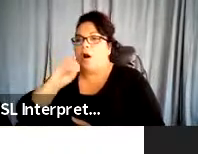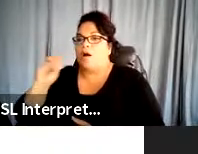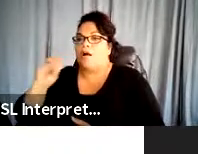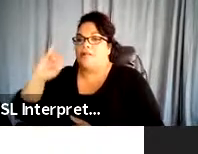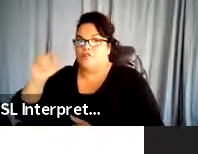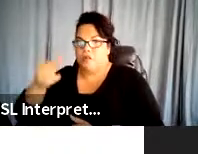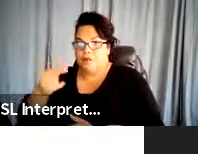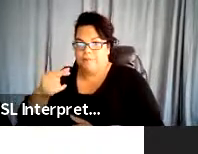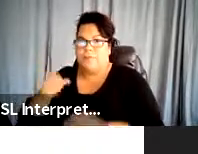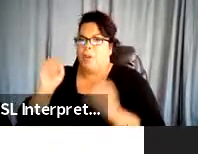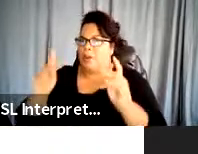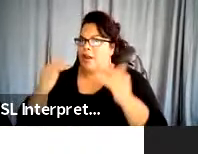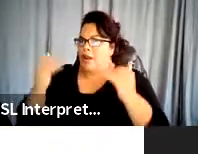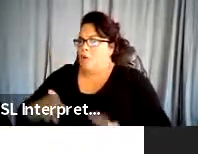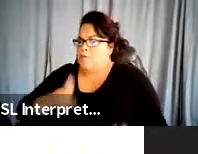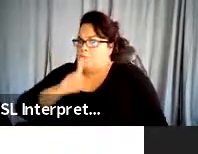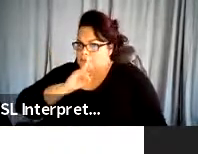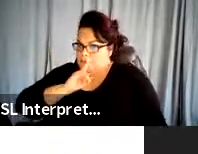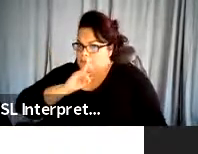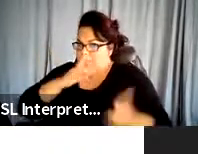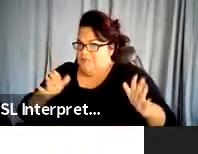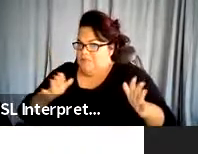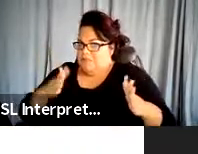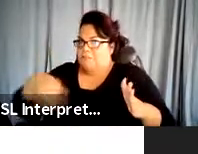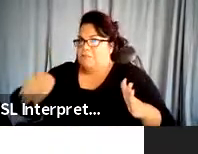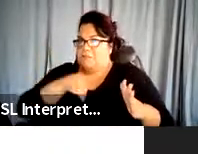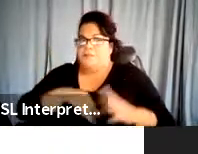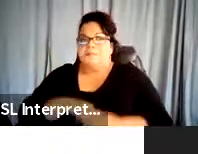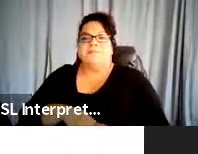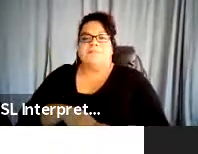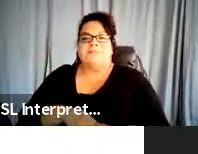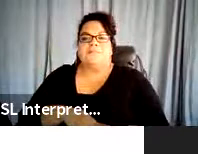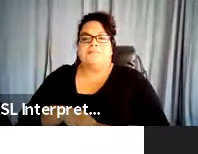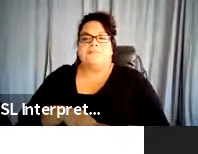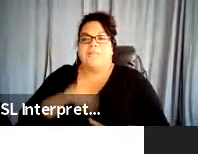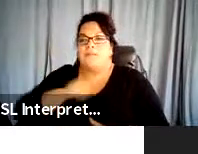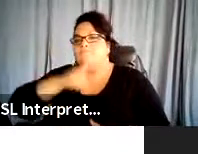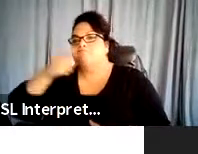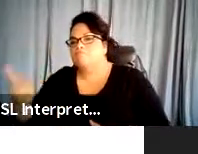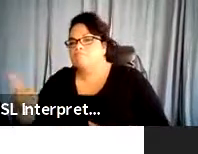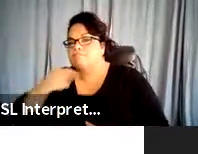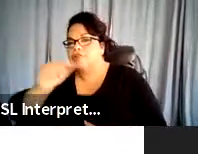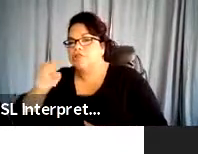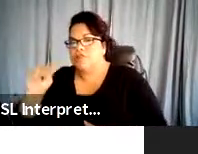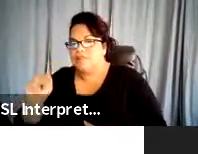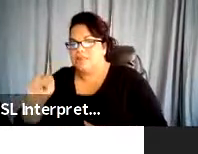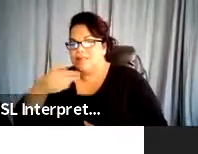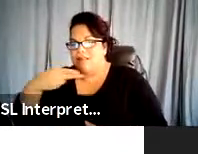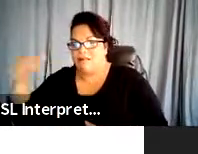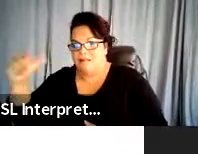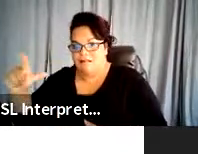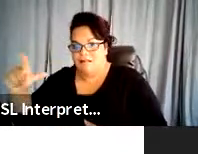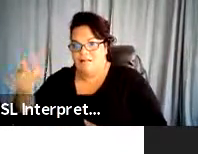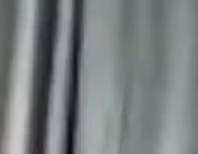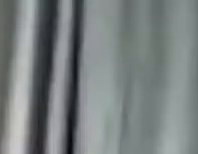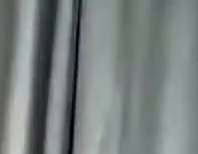I'm going to stop talking now. I'm going to pass it off to JustinHall and Magdor Margaret Galvin.